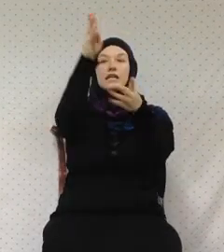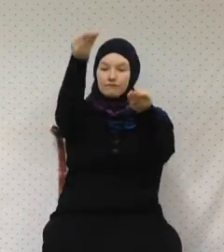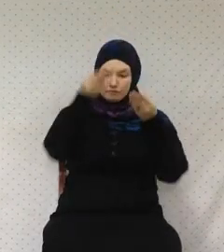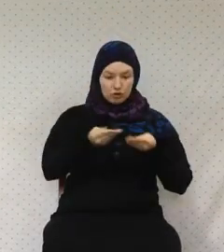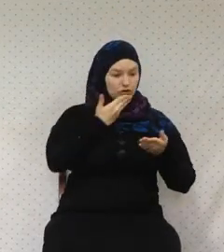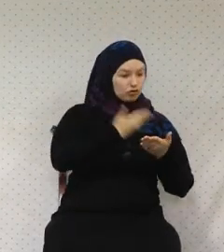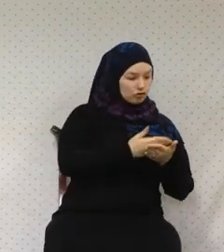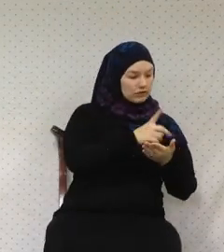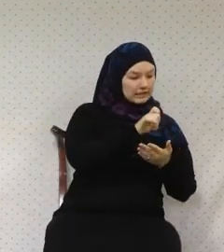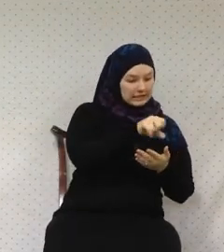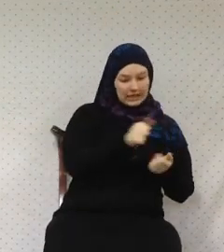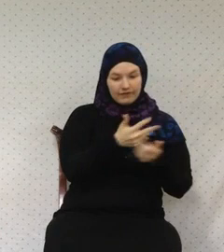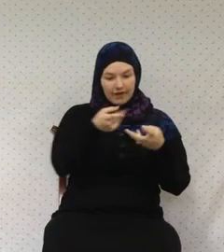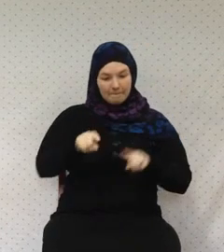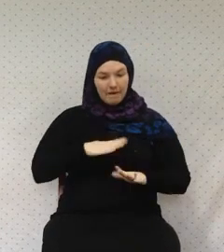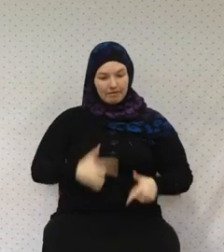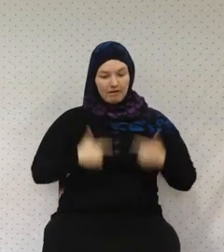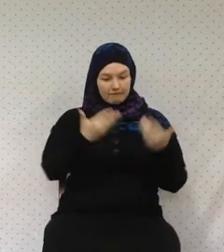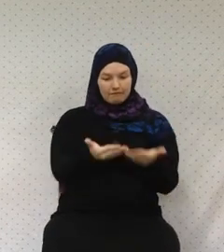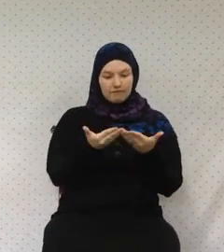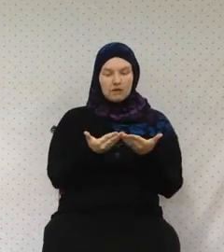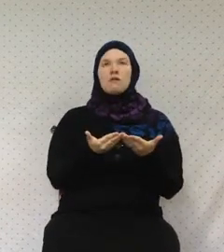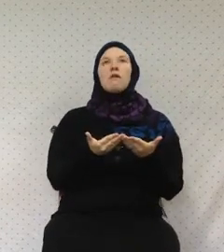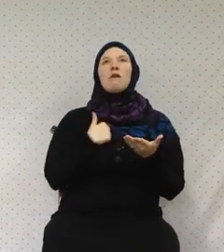submit." When you say, "I was wrong."